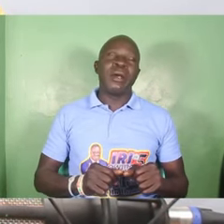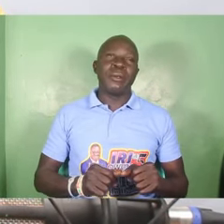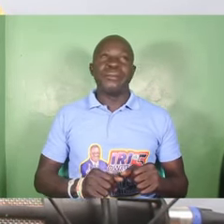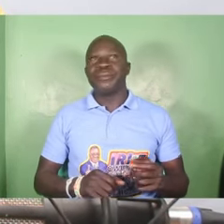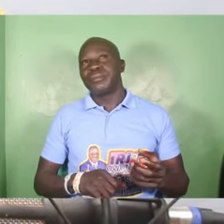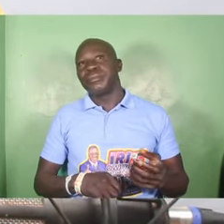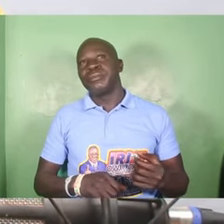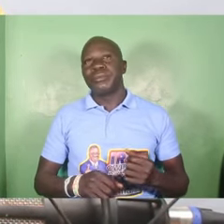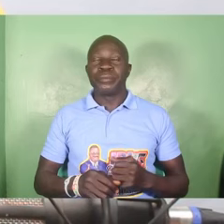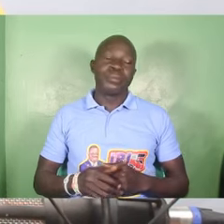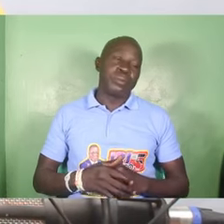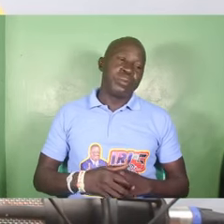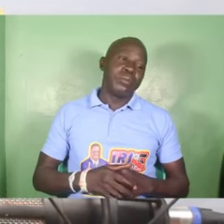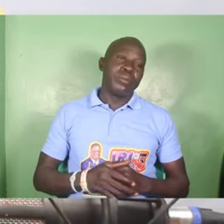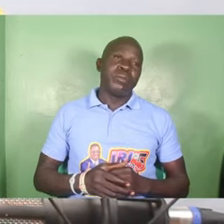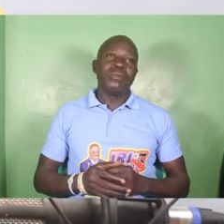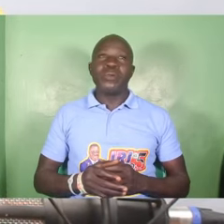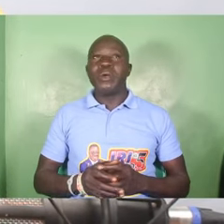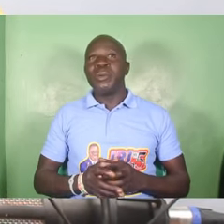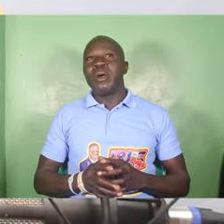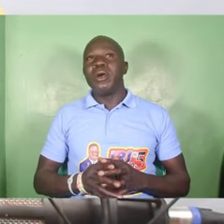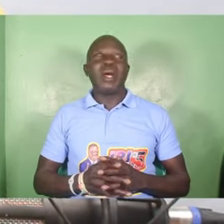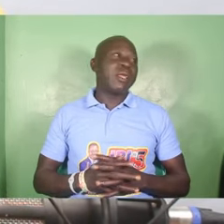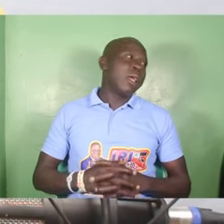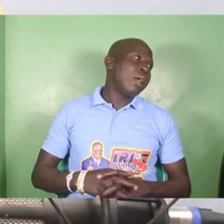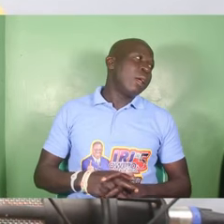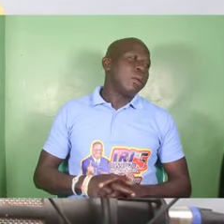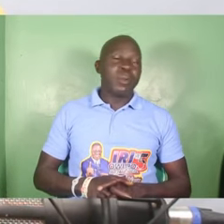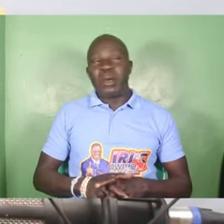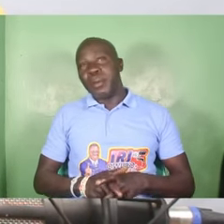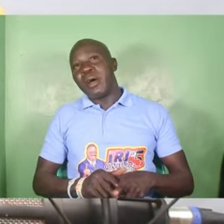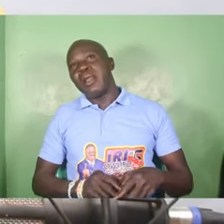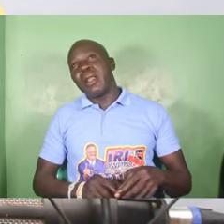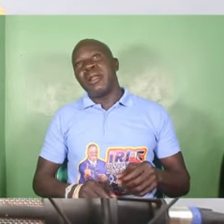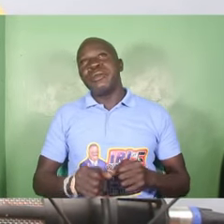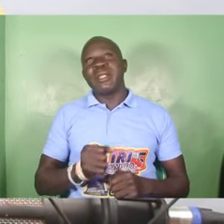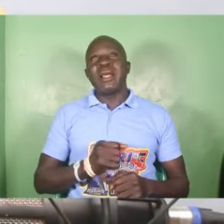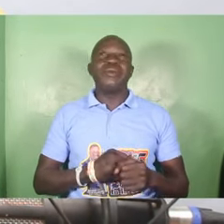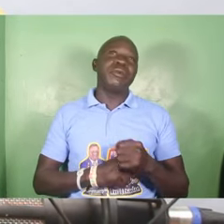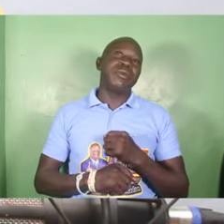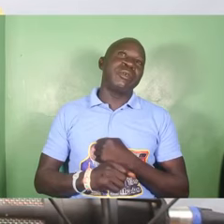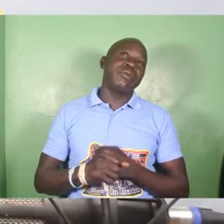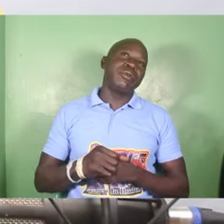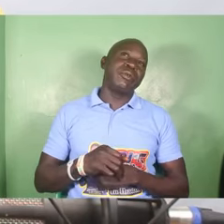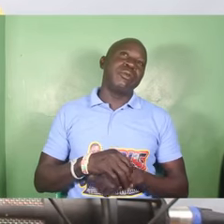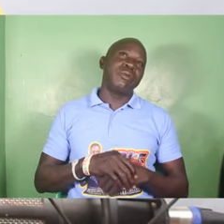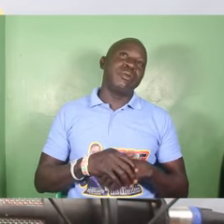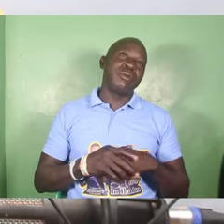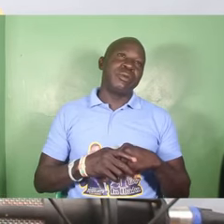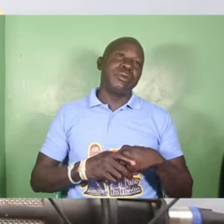Igbalawa Ekede ayona fun gbogbo aye Wamo lorun segun iku